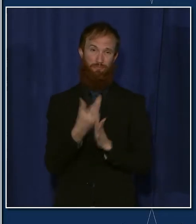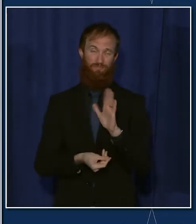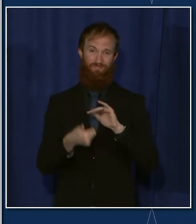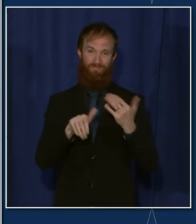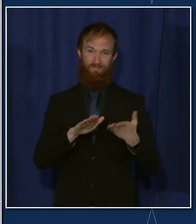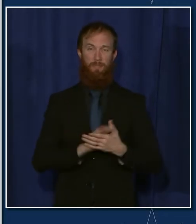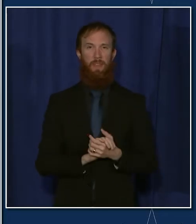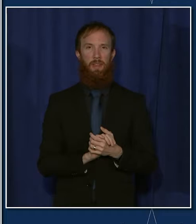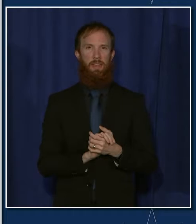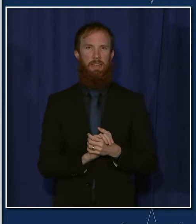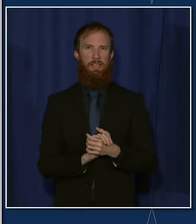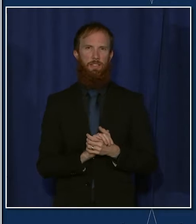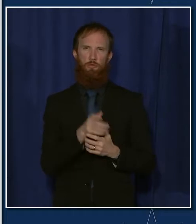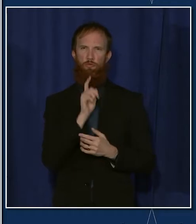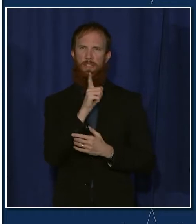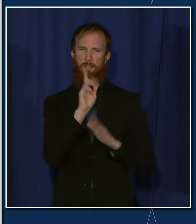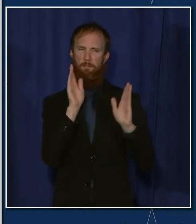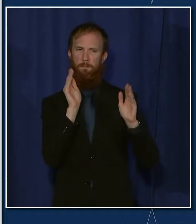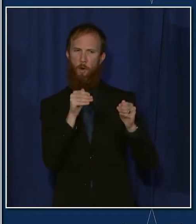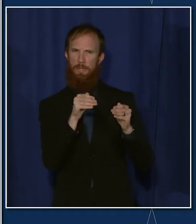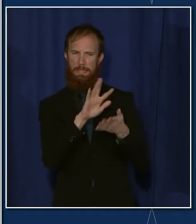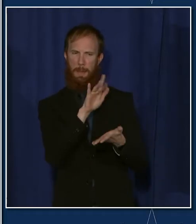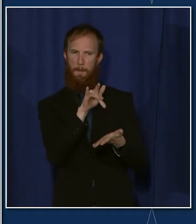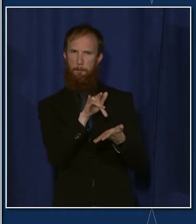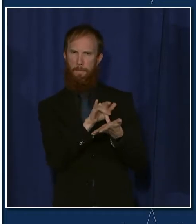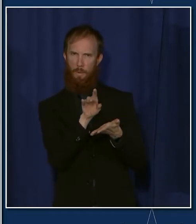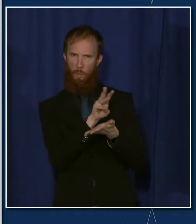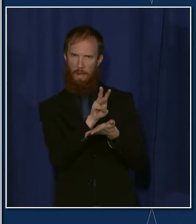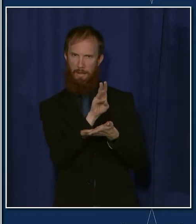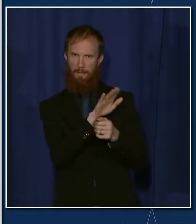little finer point on the Midwest data,